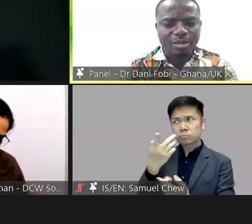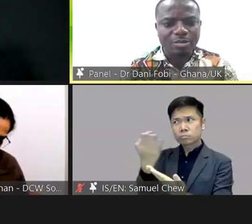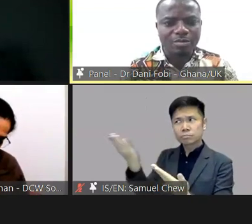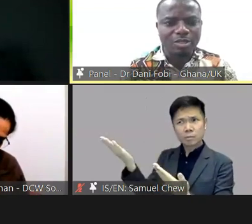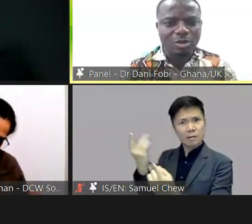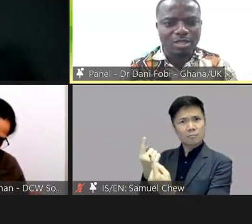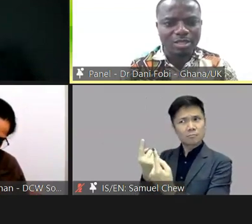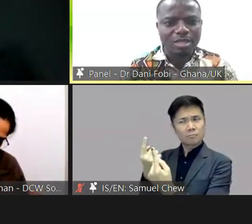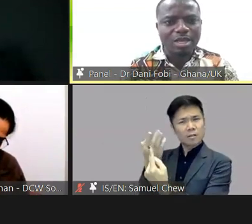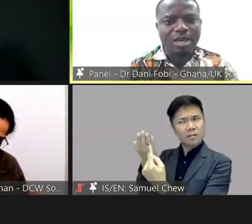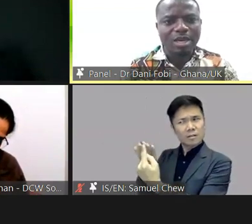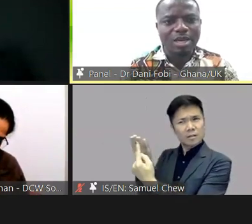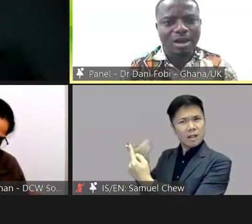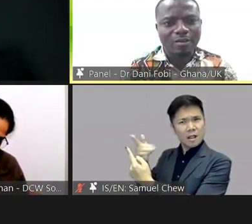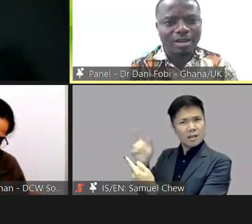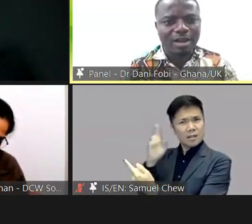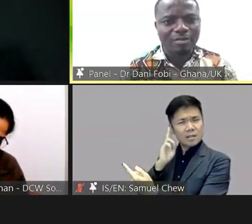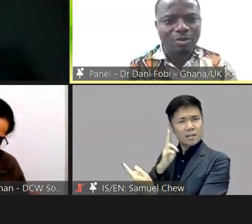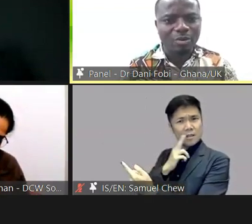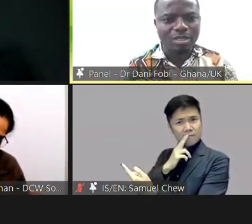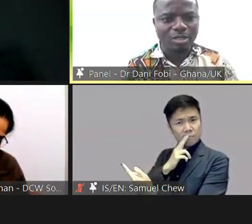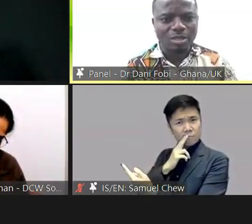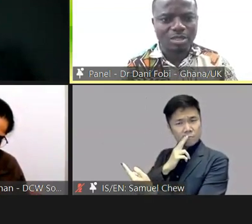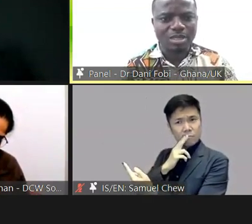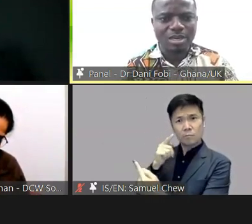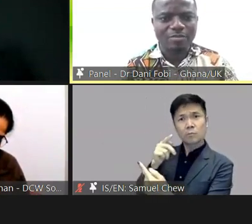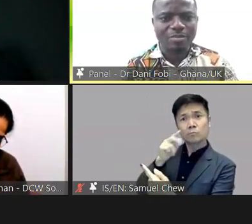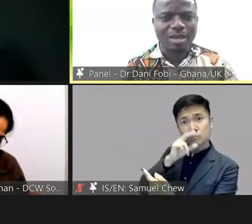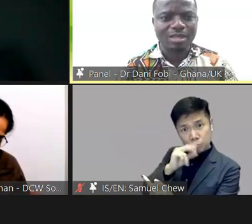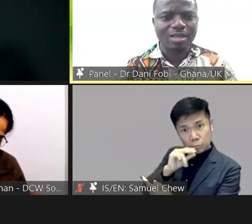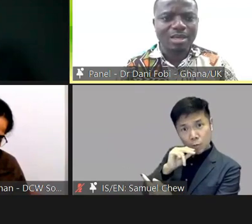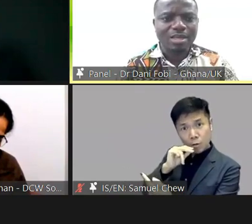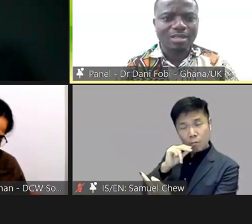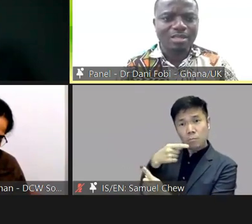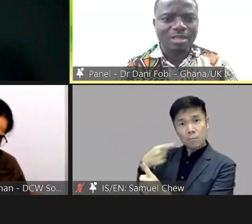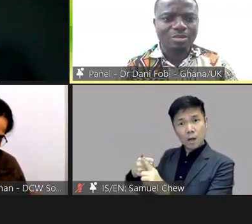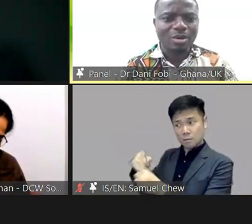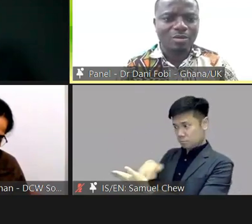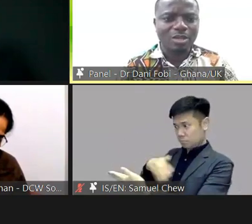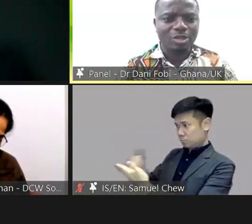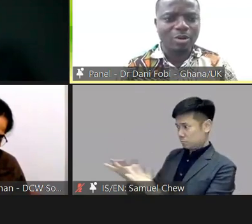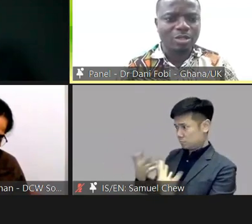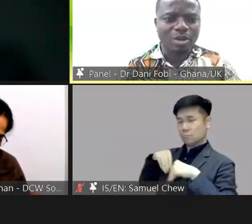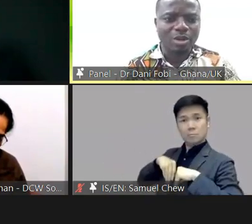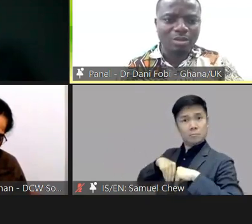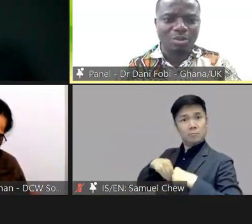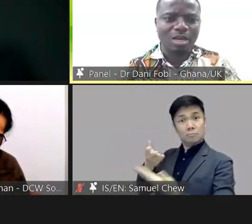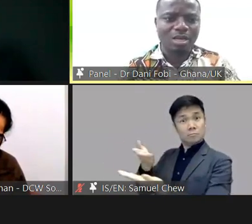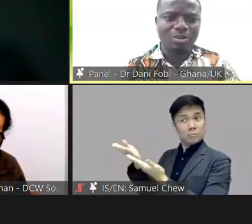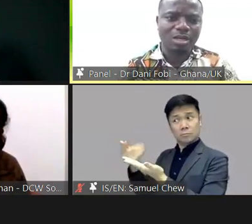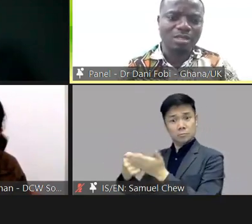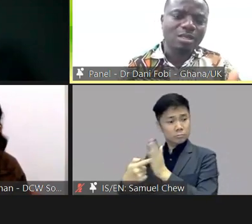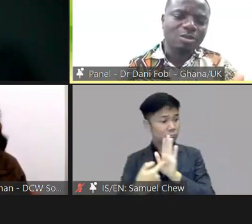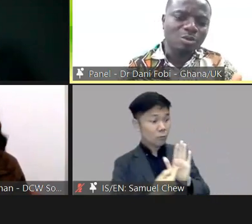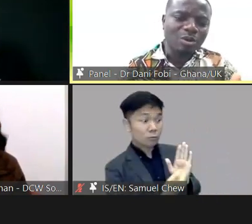from some of these choices and how far they have gone with the choices that they have made. I think that is one of the surest way that we can